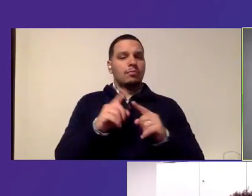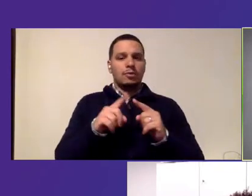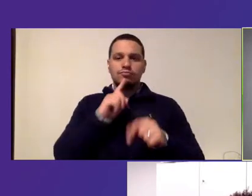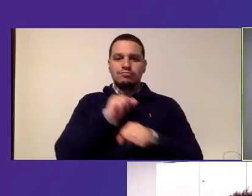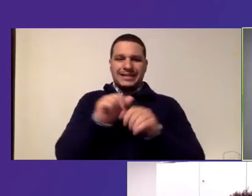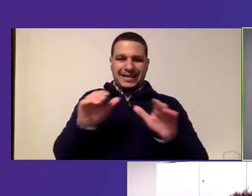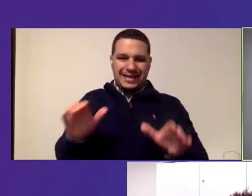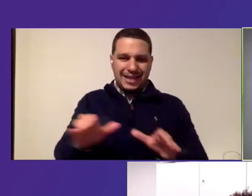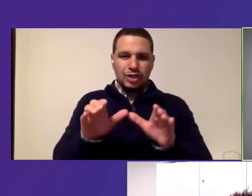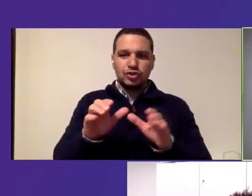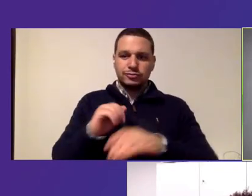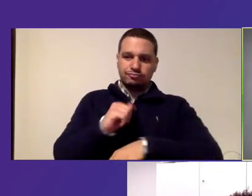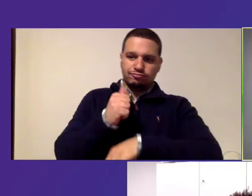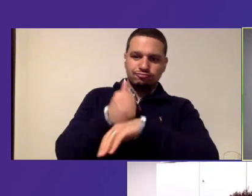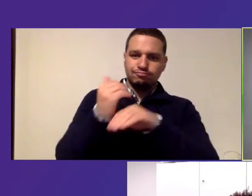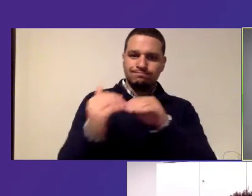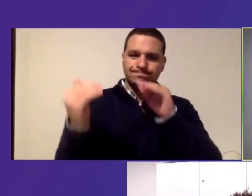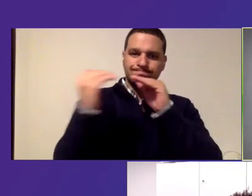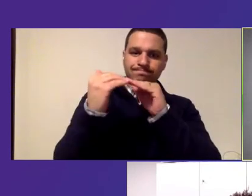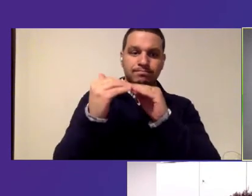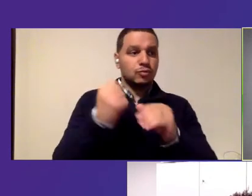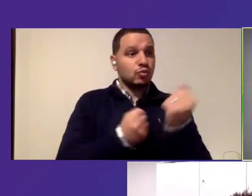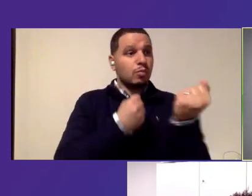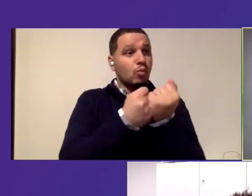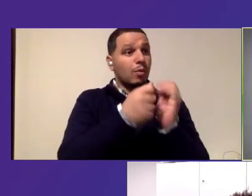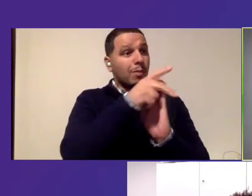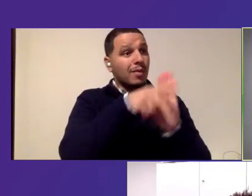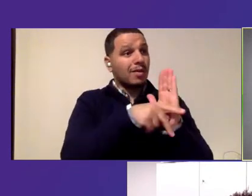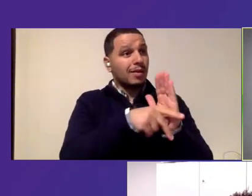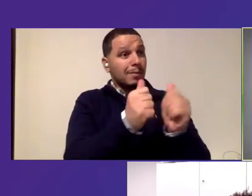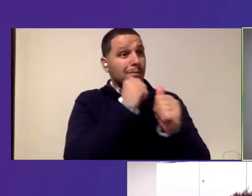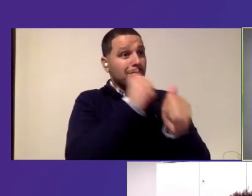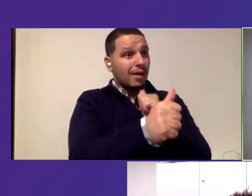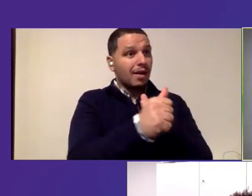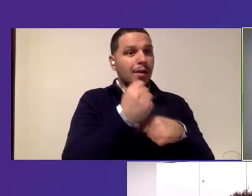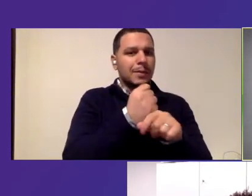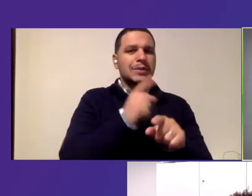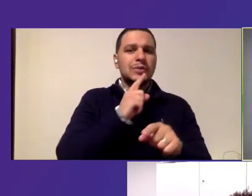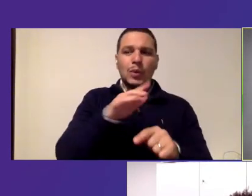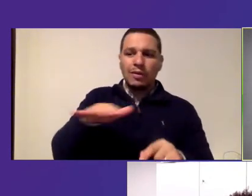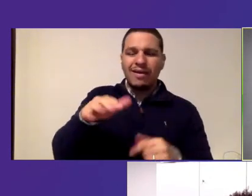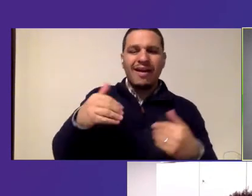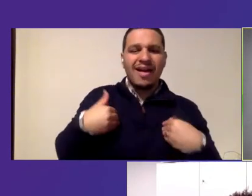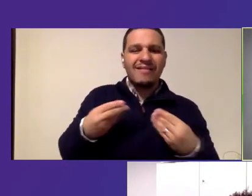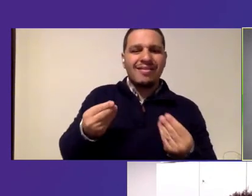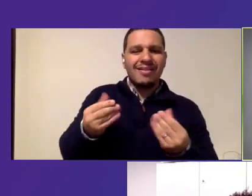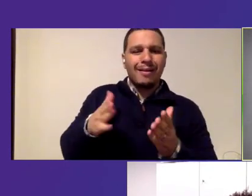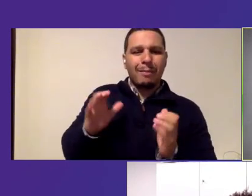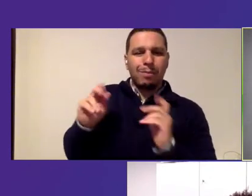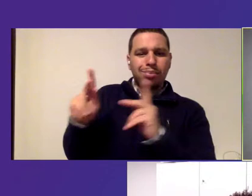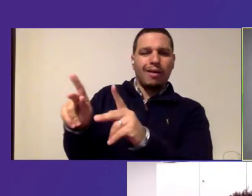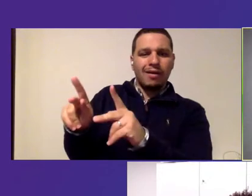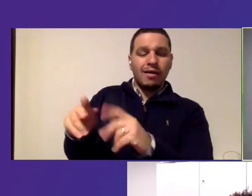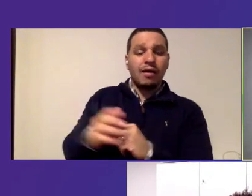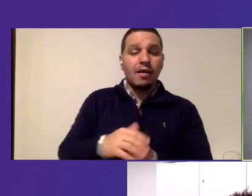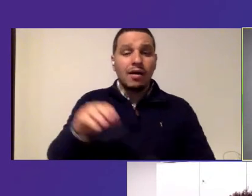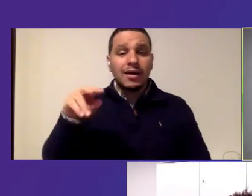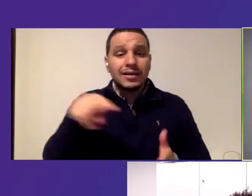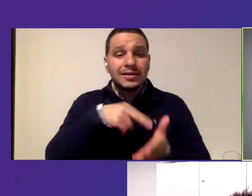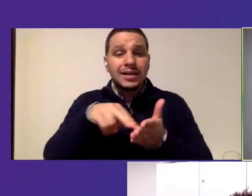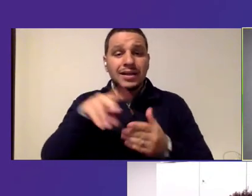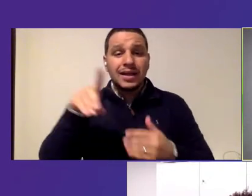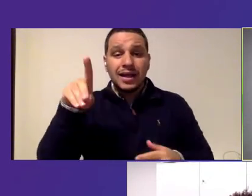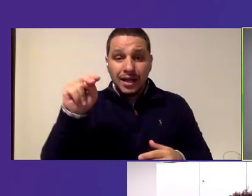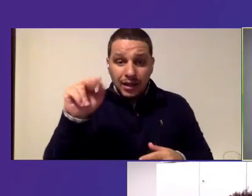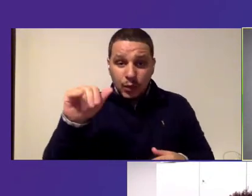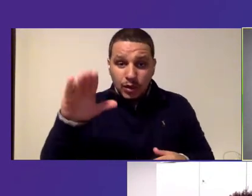equity by supporting policies that ensure Lenape people can have their land back. Dance NYC must take